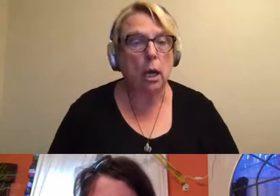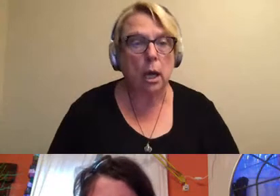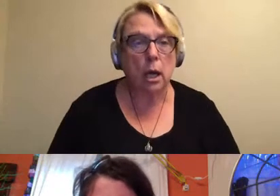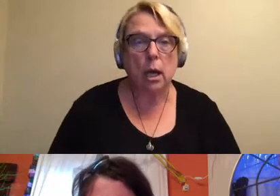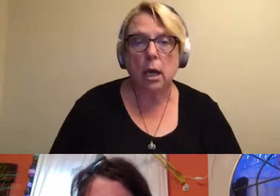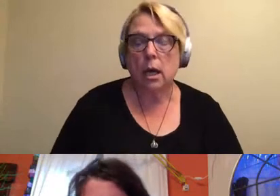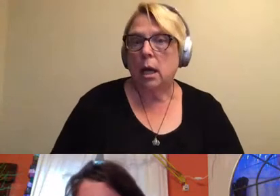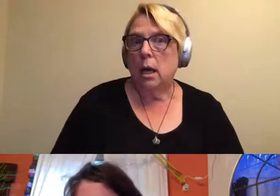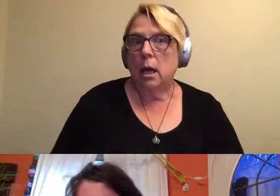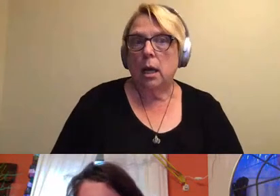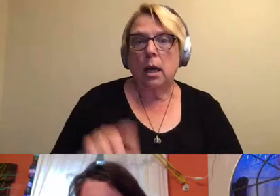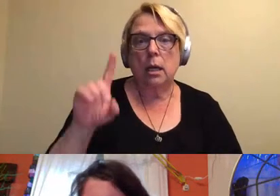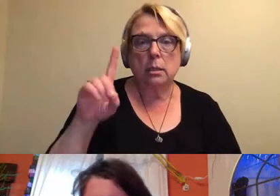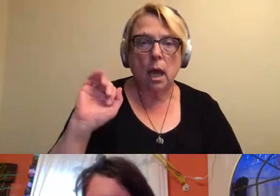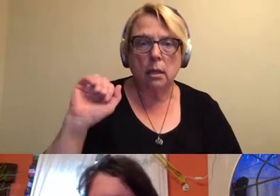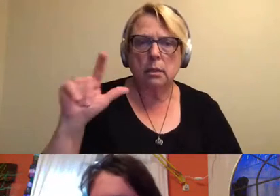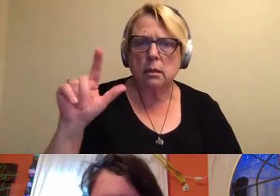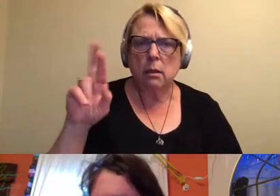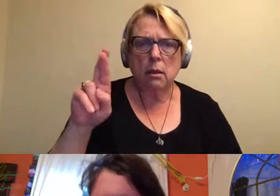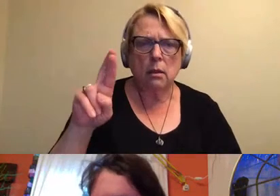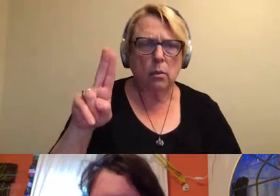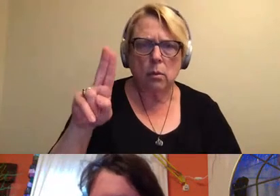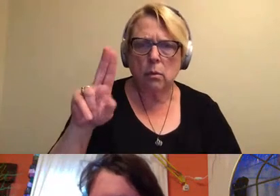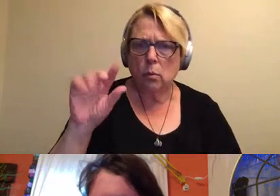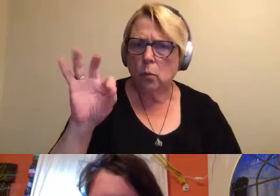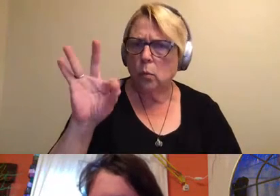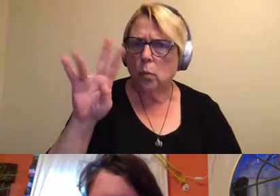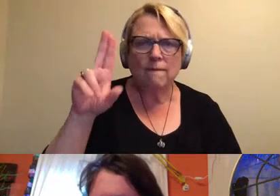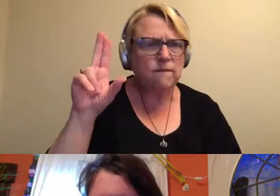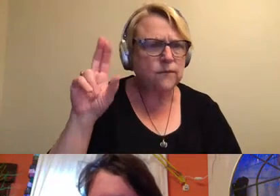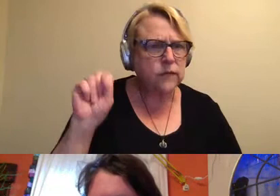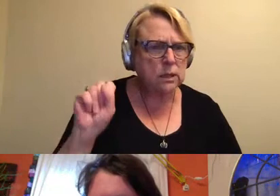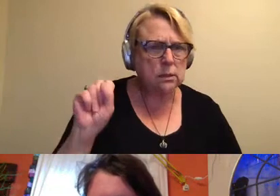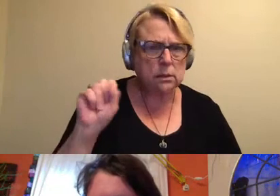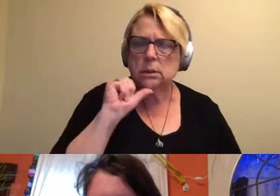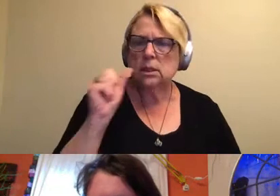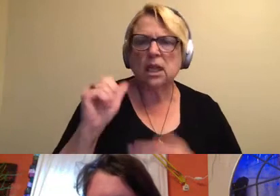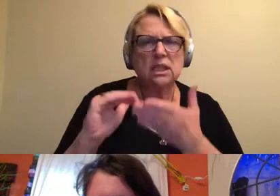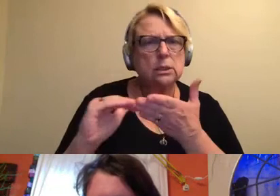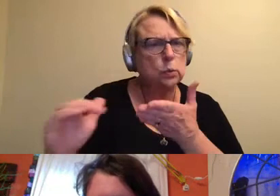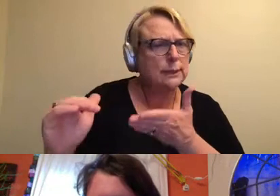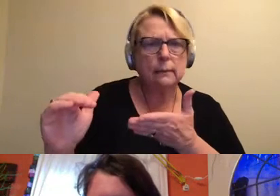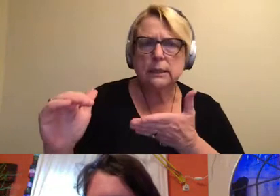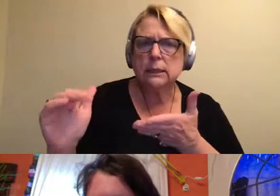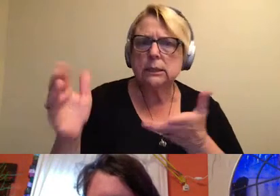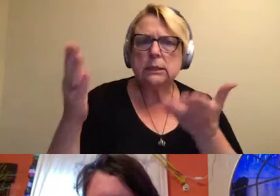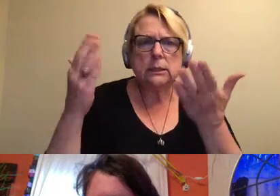Just going here. Daniel Rufus. Looks like unexcused absence. Andy Tillman.